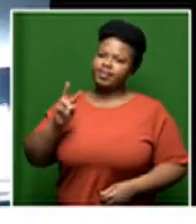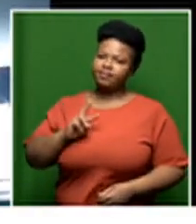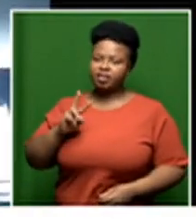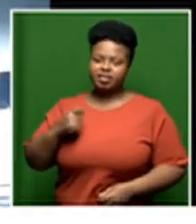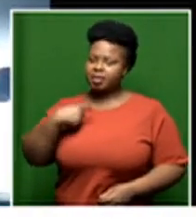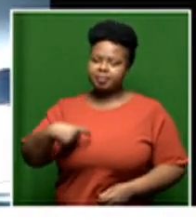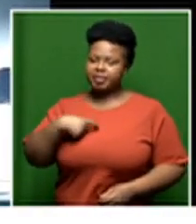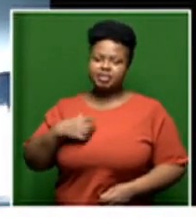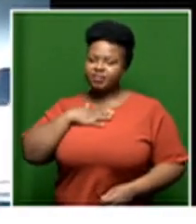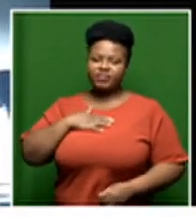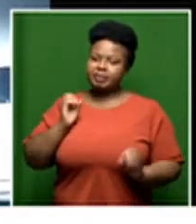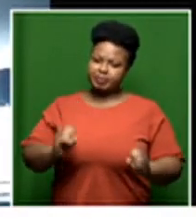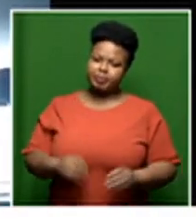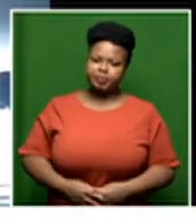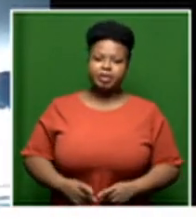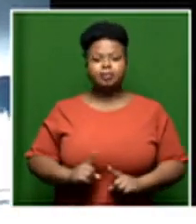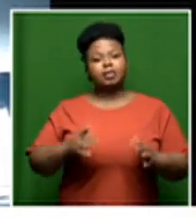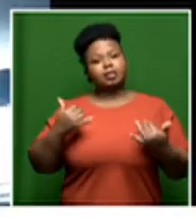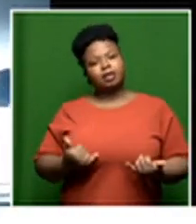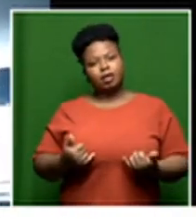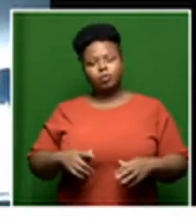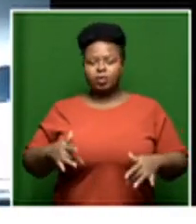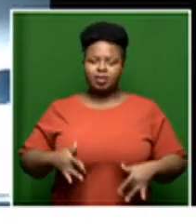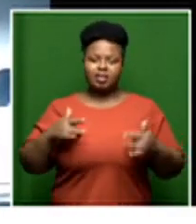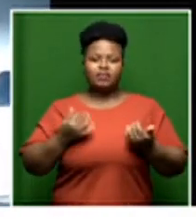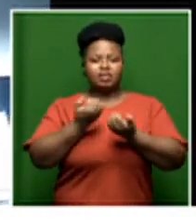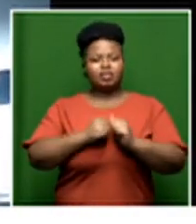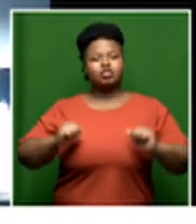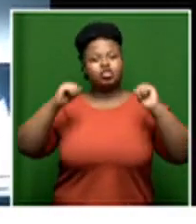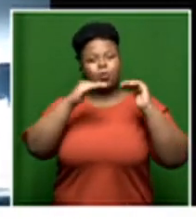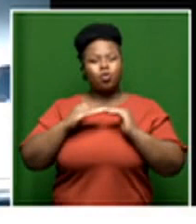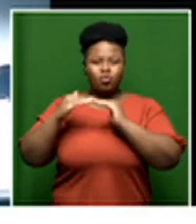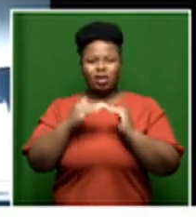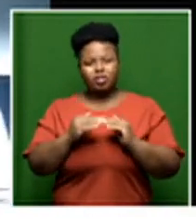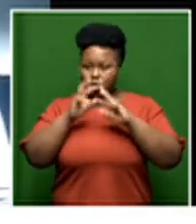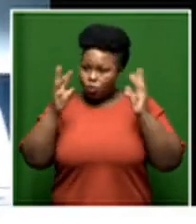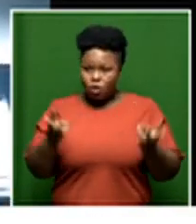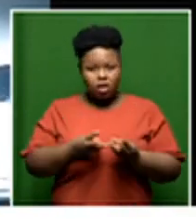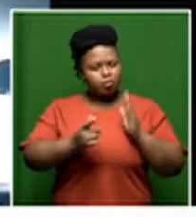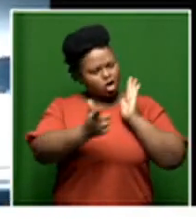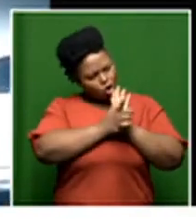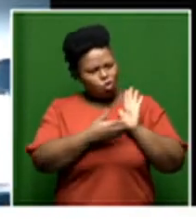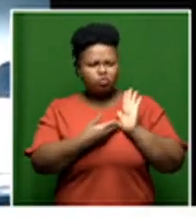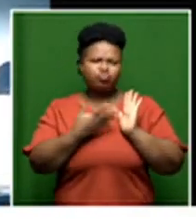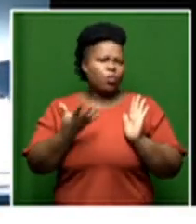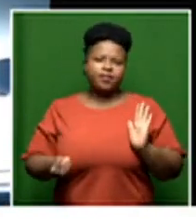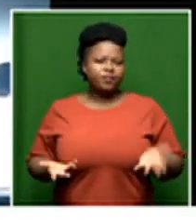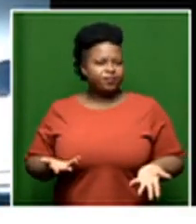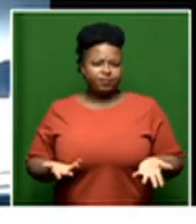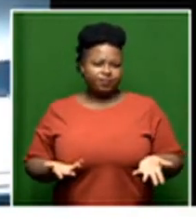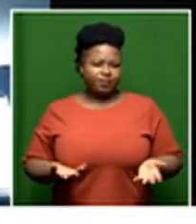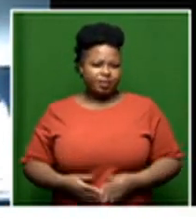There are no personal feelings. Point of the matter is, we live in a democratic world. We live in a democratic country. We live in a world of laws.